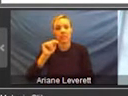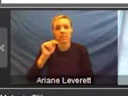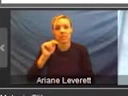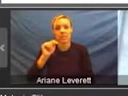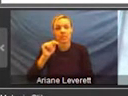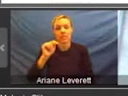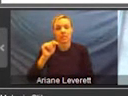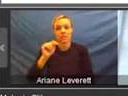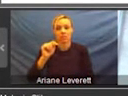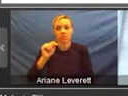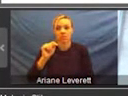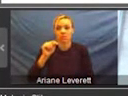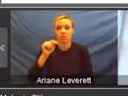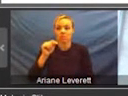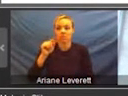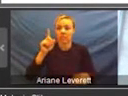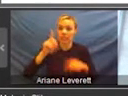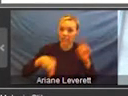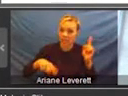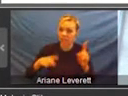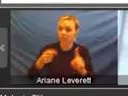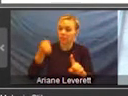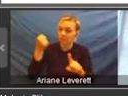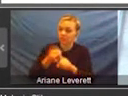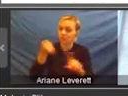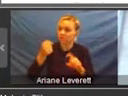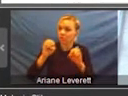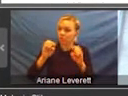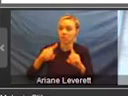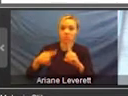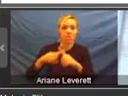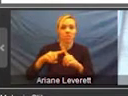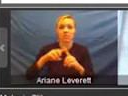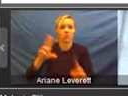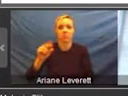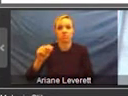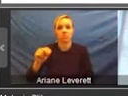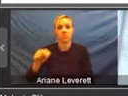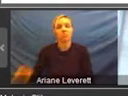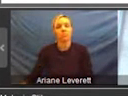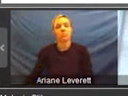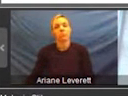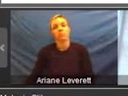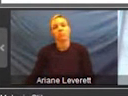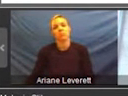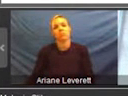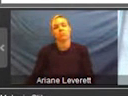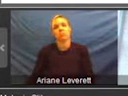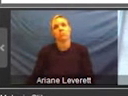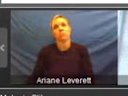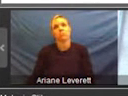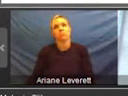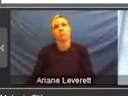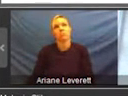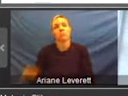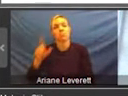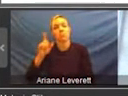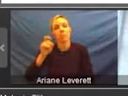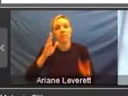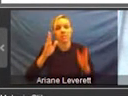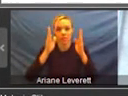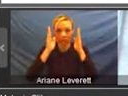a positive impact on education. So more attention must be paid to the processes and wider